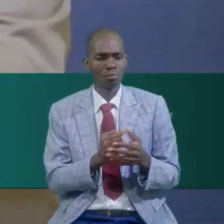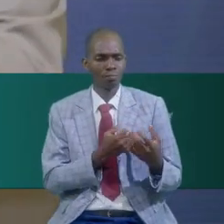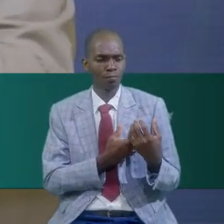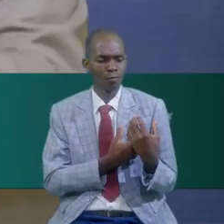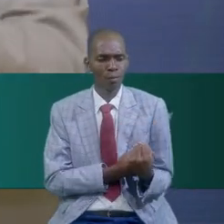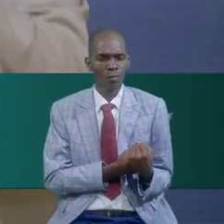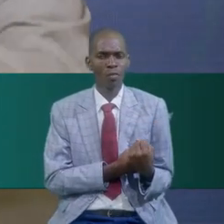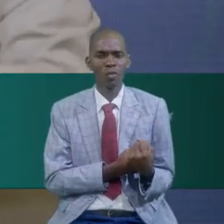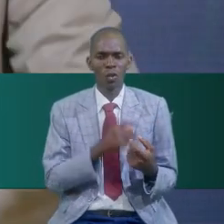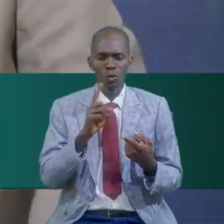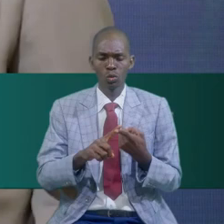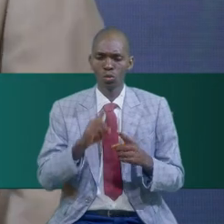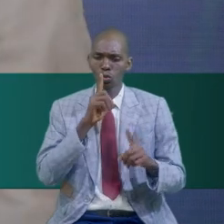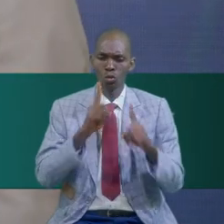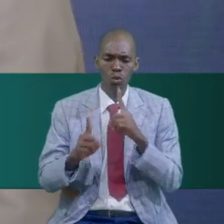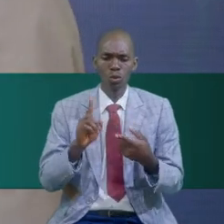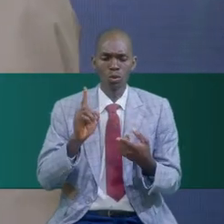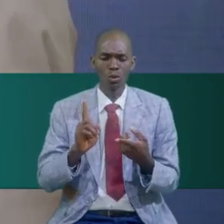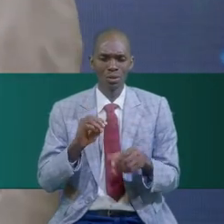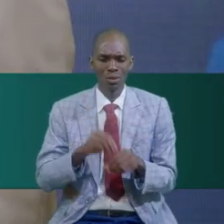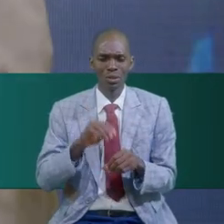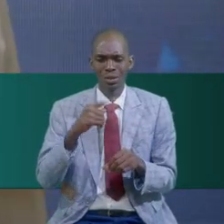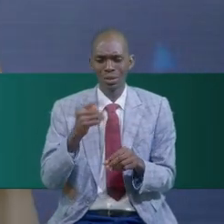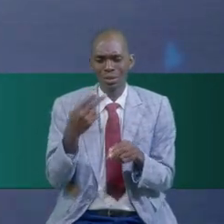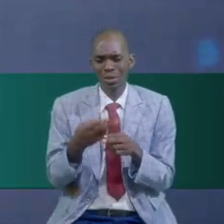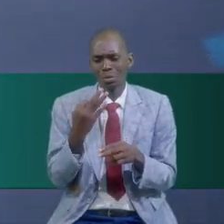the name of a strange god,